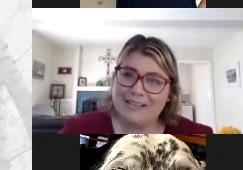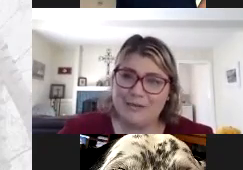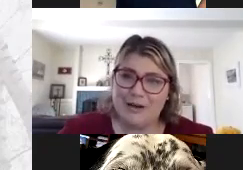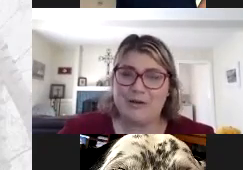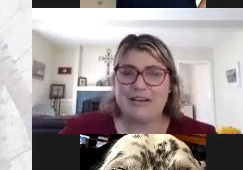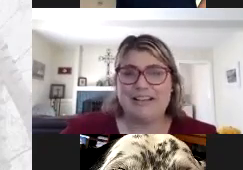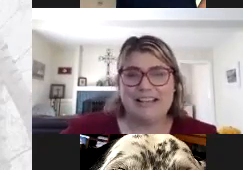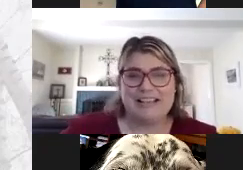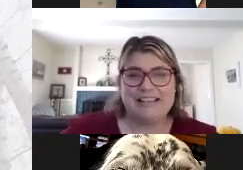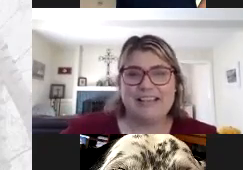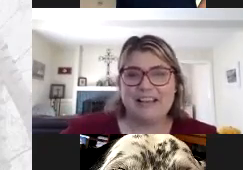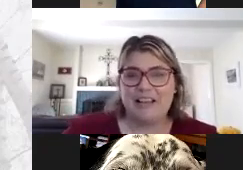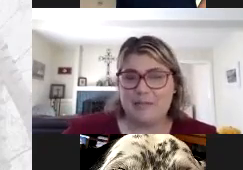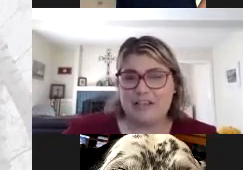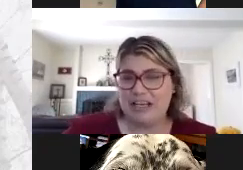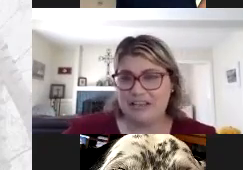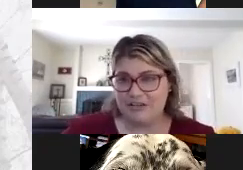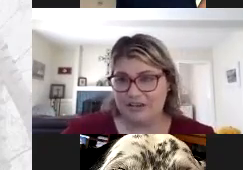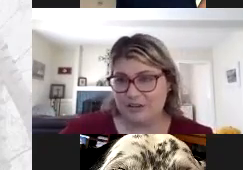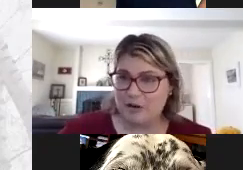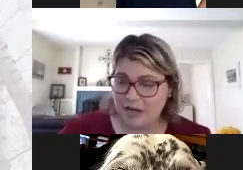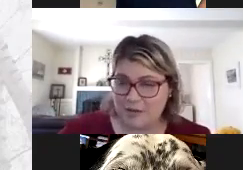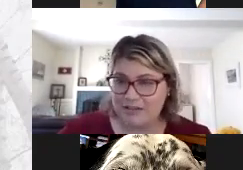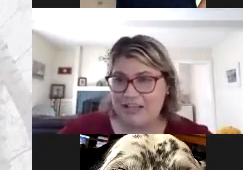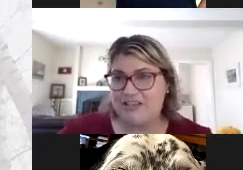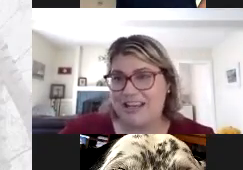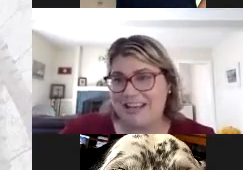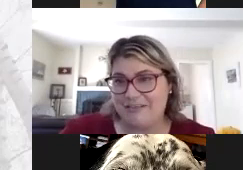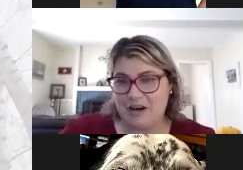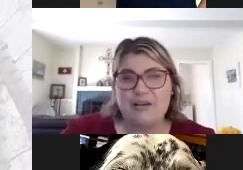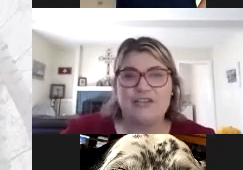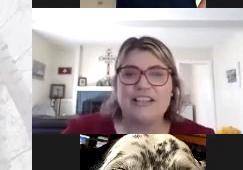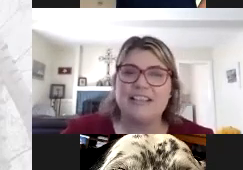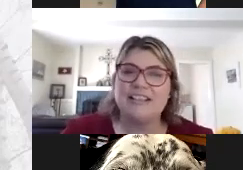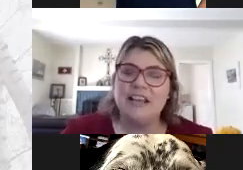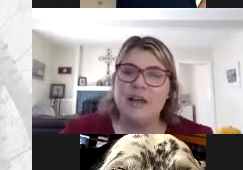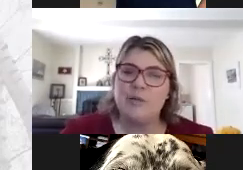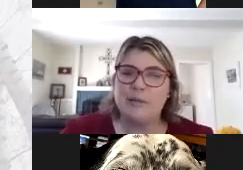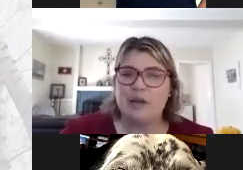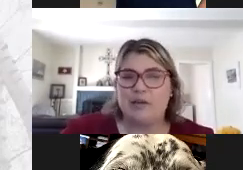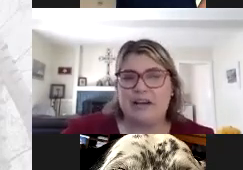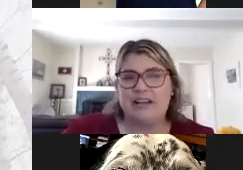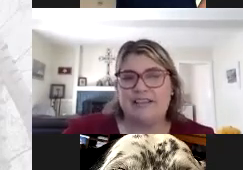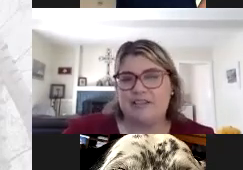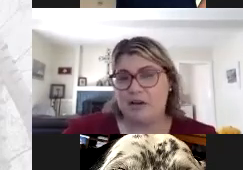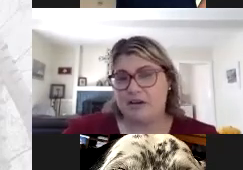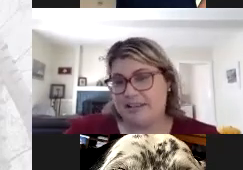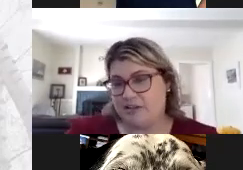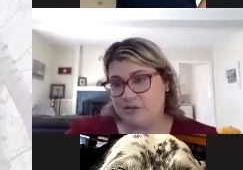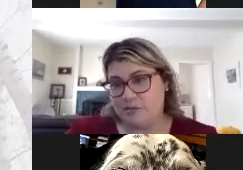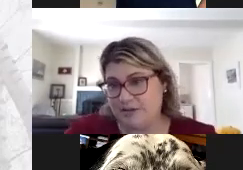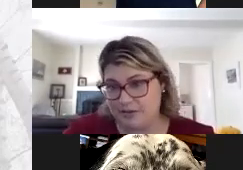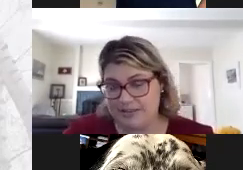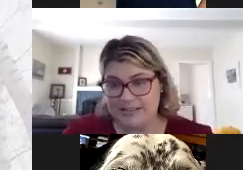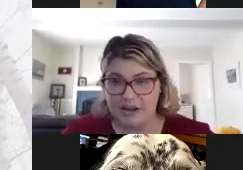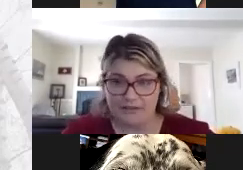Where the Democratic Party says climate change, they're concerned about climate change and environmental justice. The Republican Party considers America's